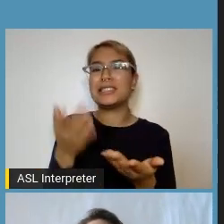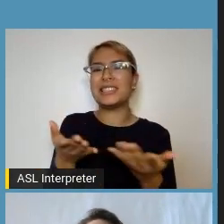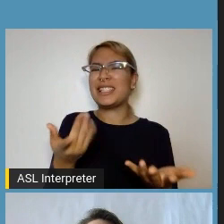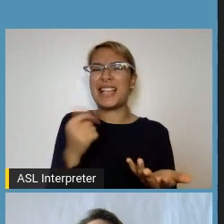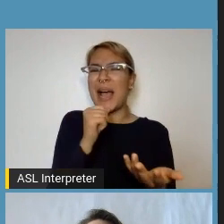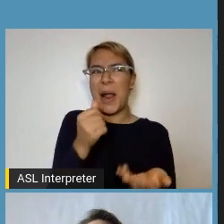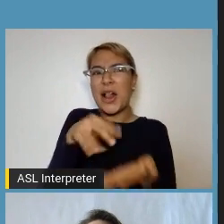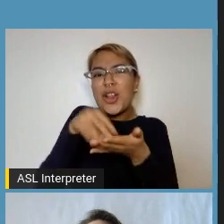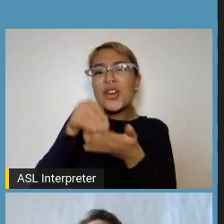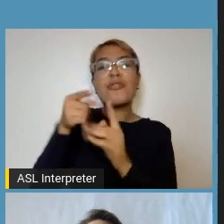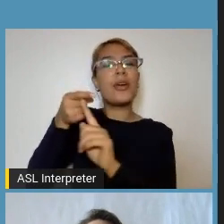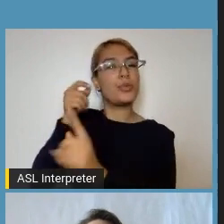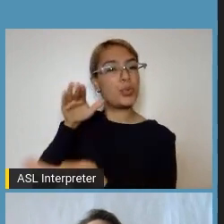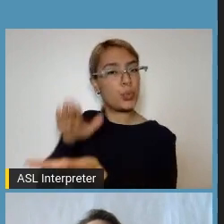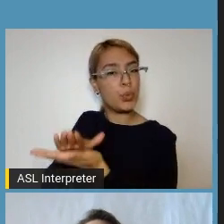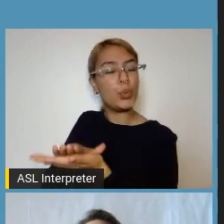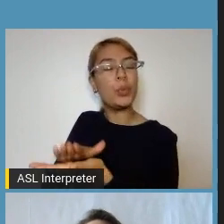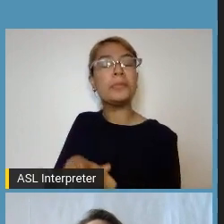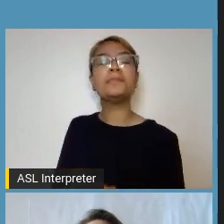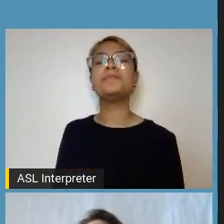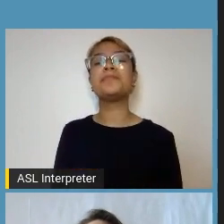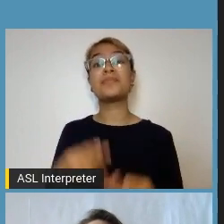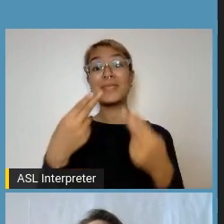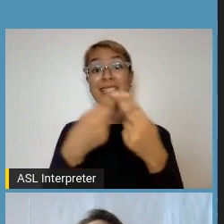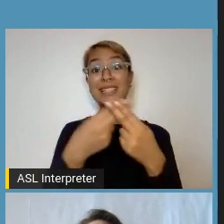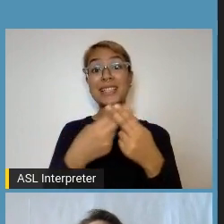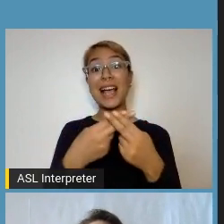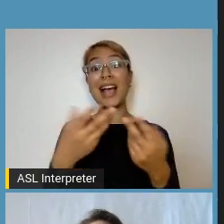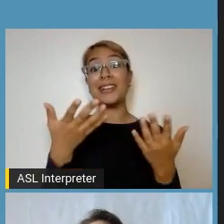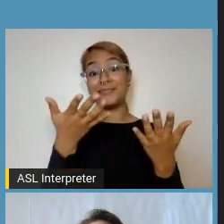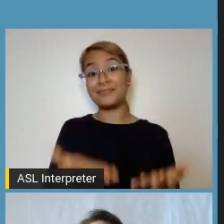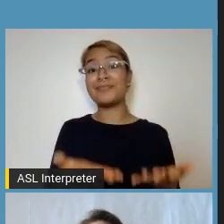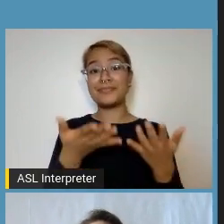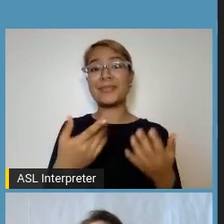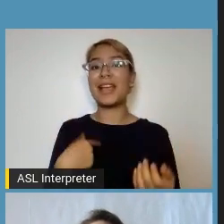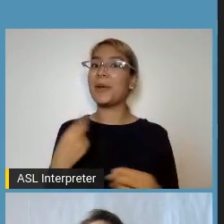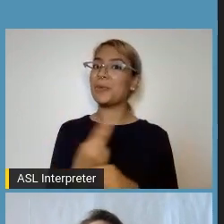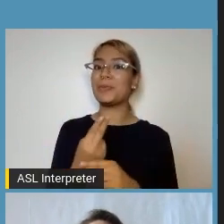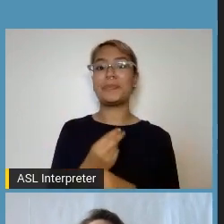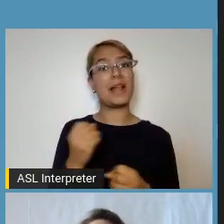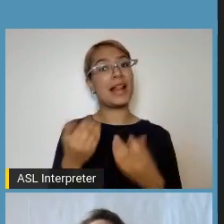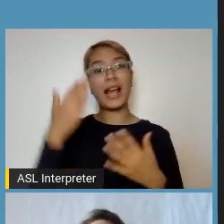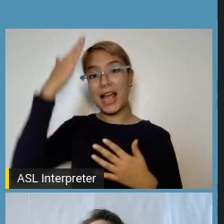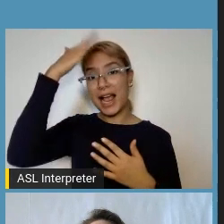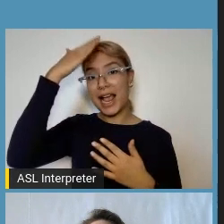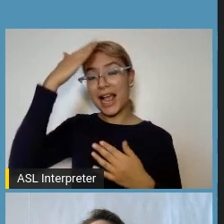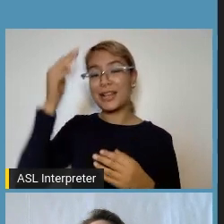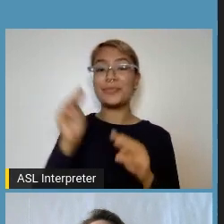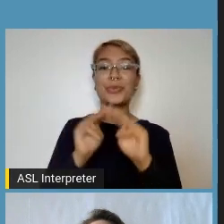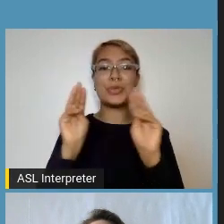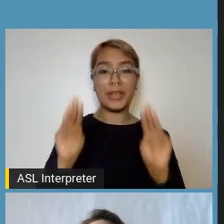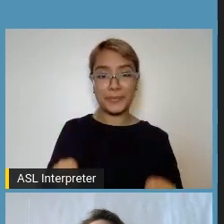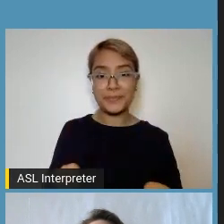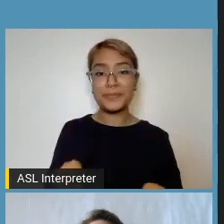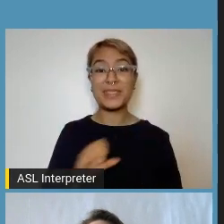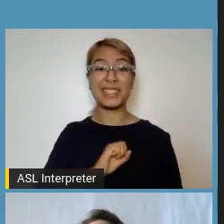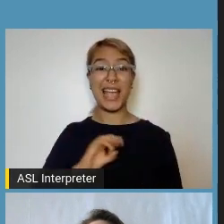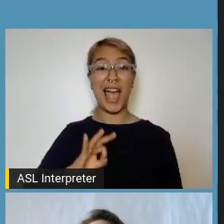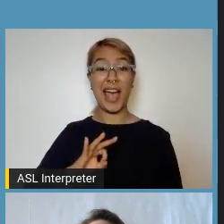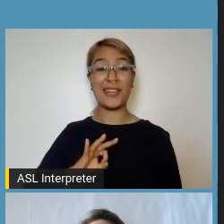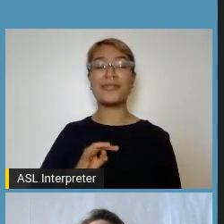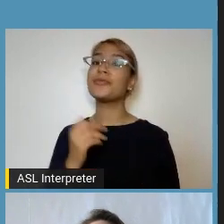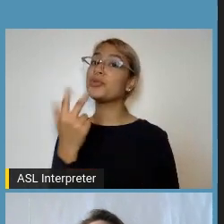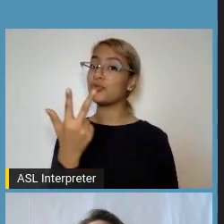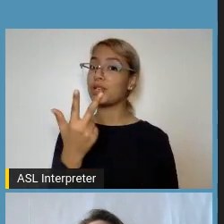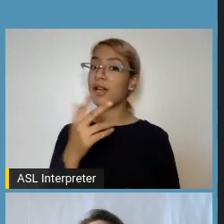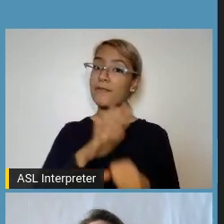As you can see by this slide, I wear a lot of hats at the museum. Our staff size is three full-time